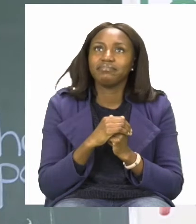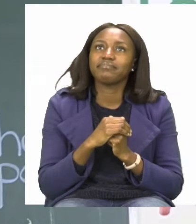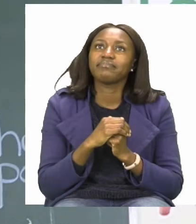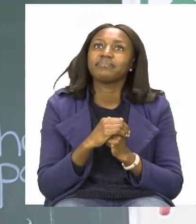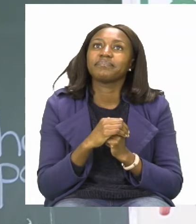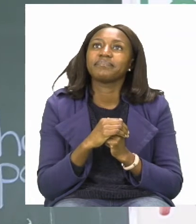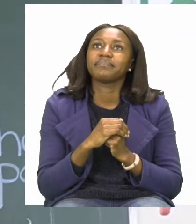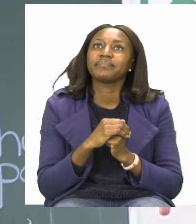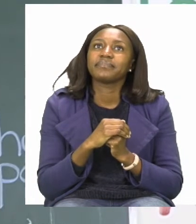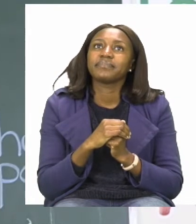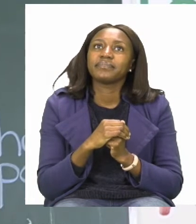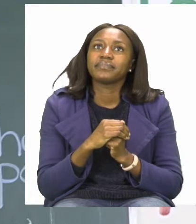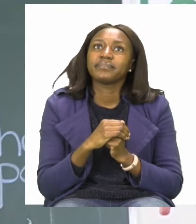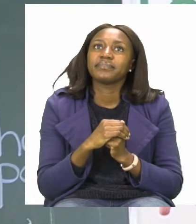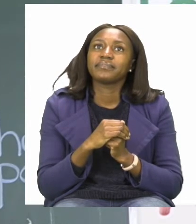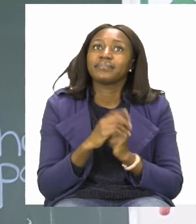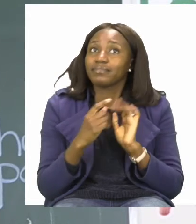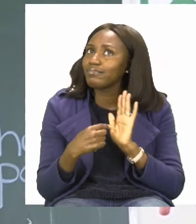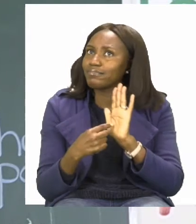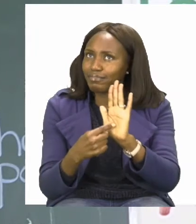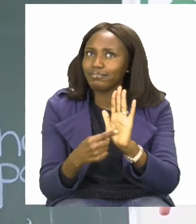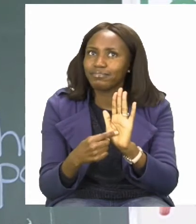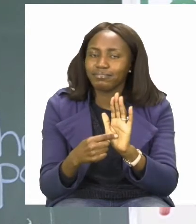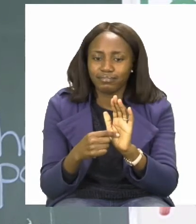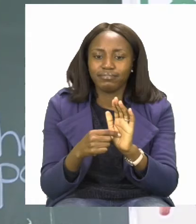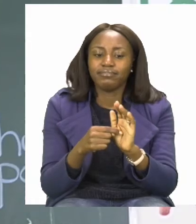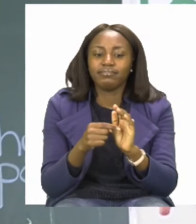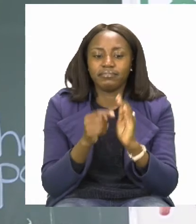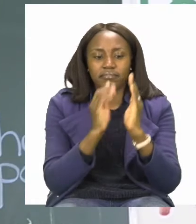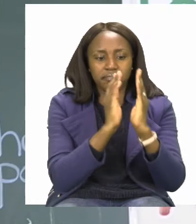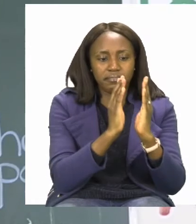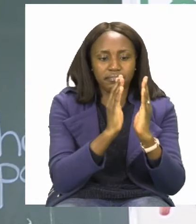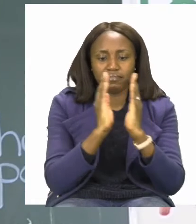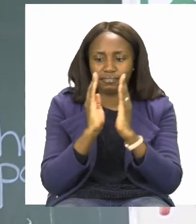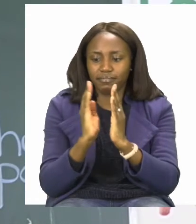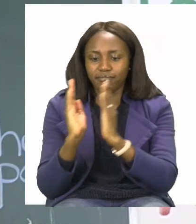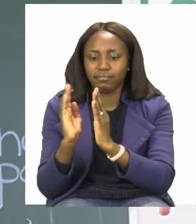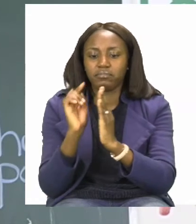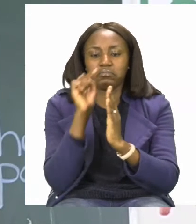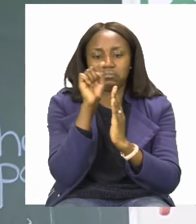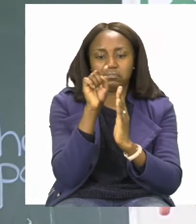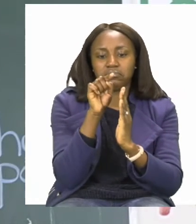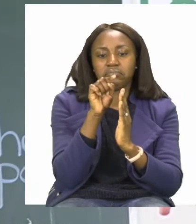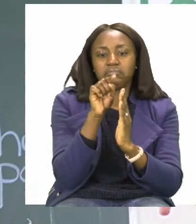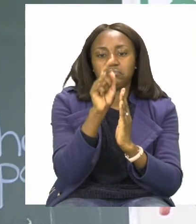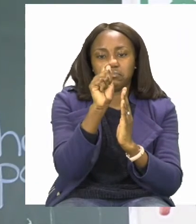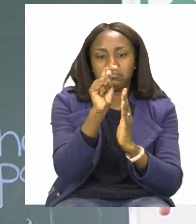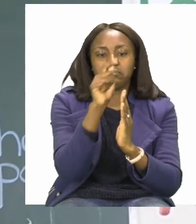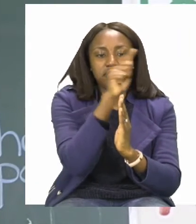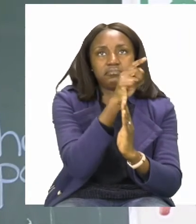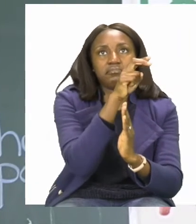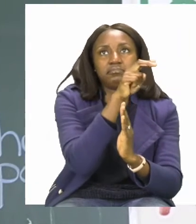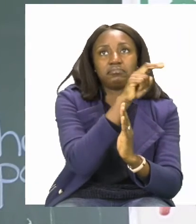a 0 to show that its value is 20. So, I